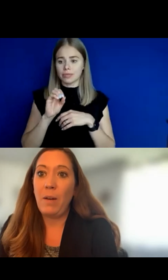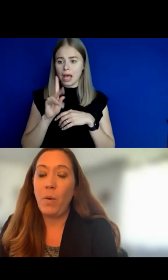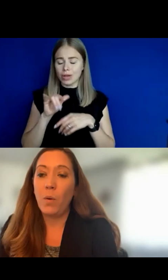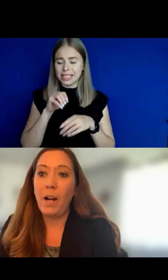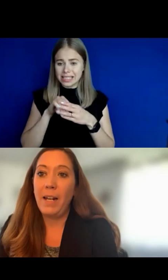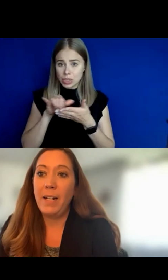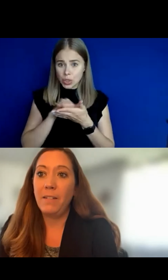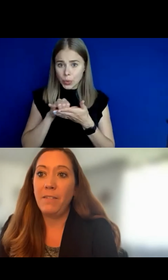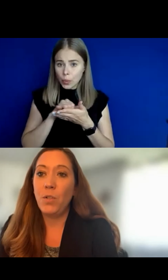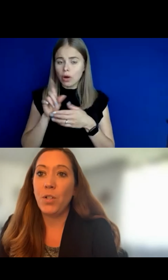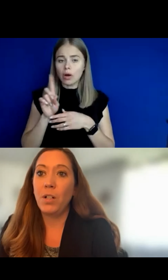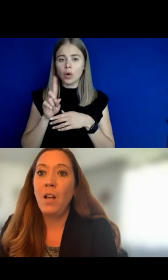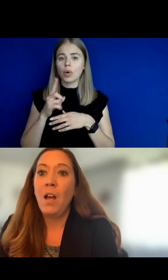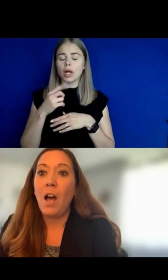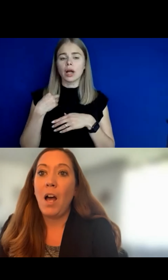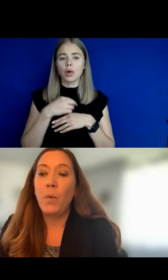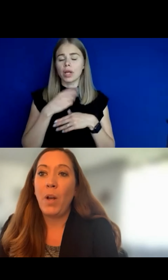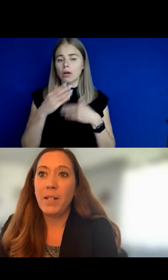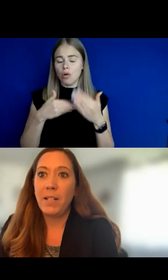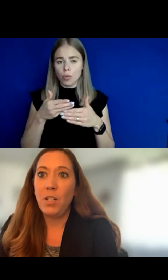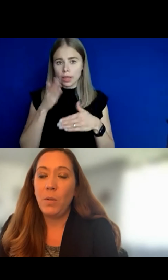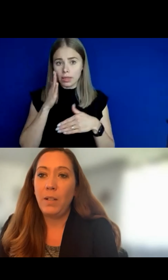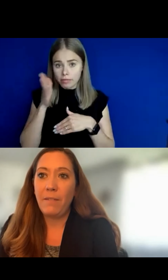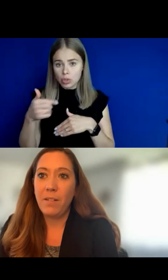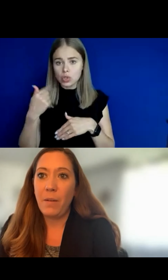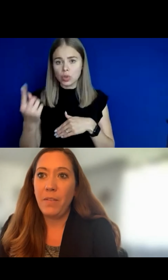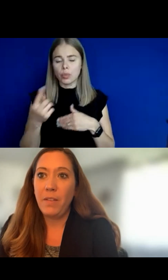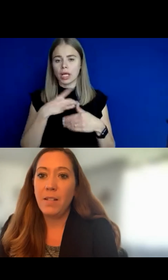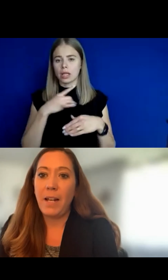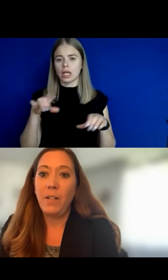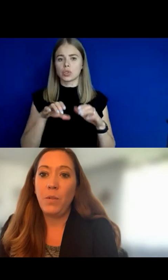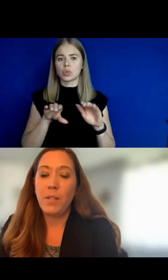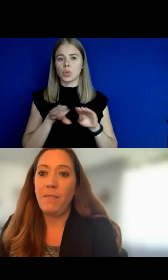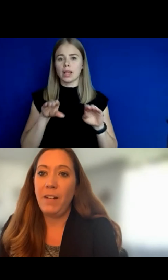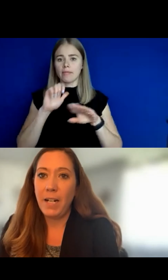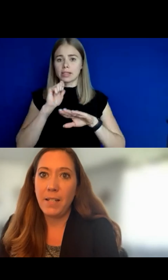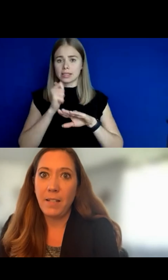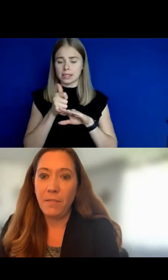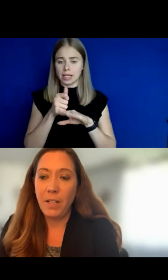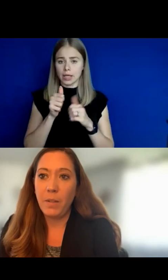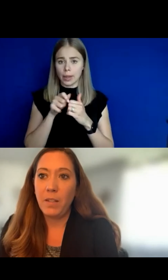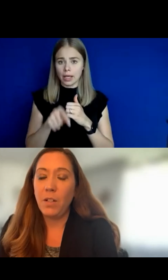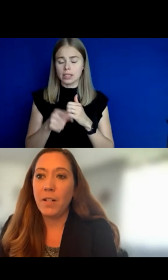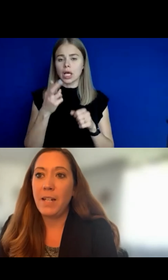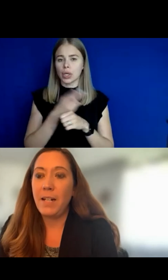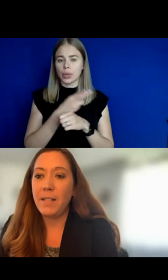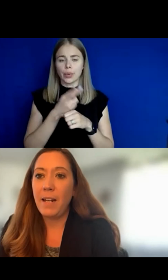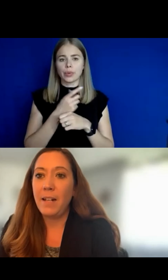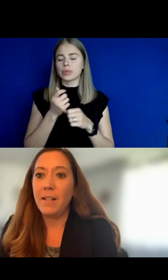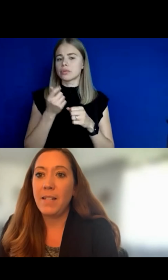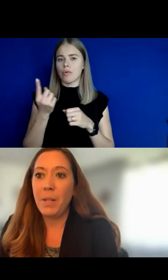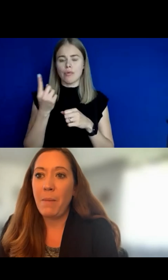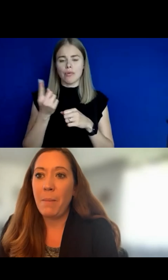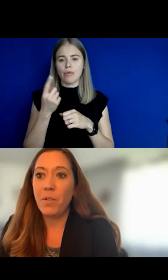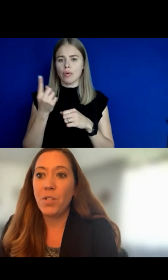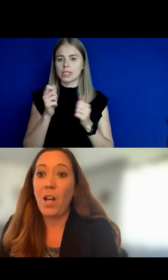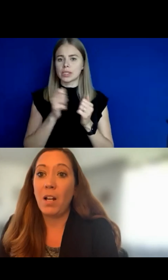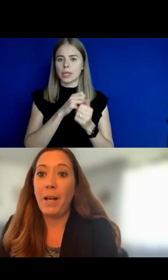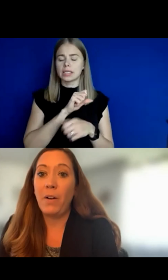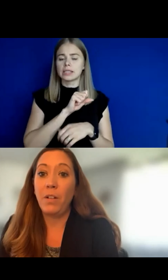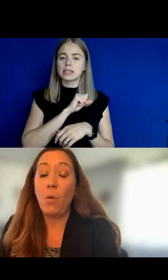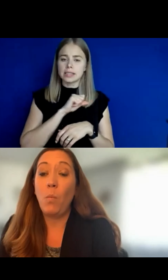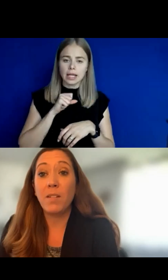State and where we're headed in the future, we always like to do a level set with this. I use this very extensively with the New York State Senate and Assembly members